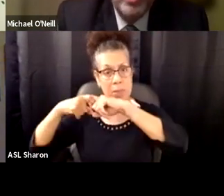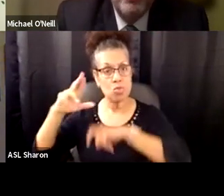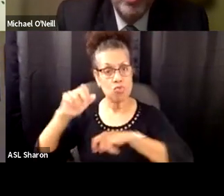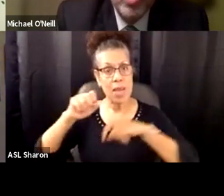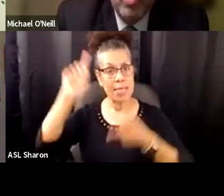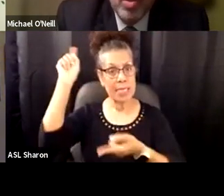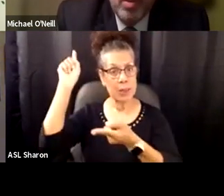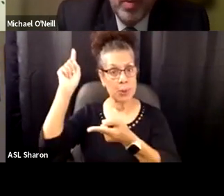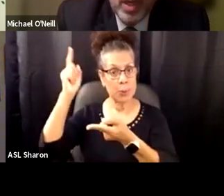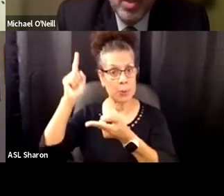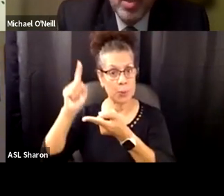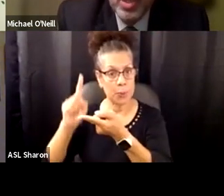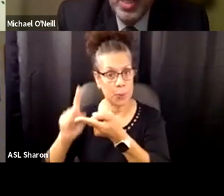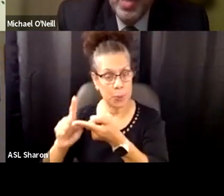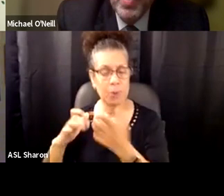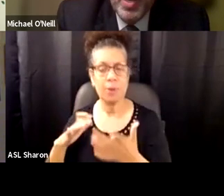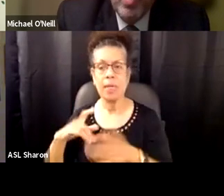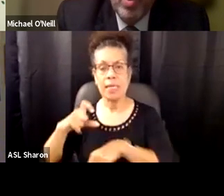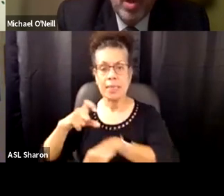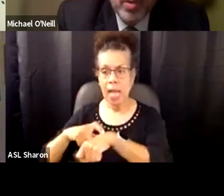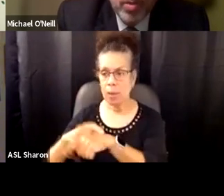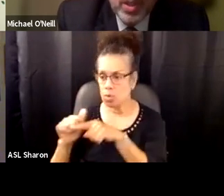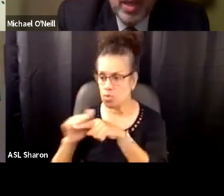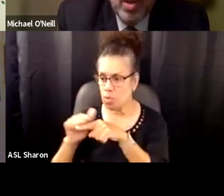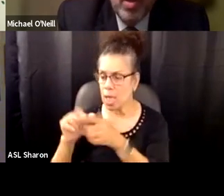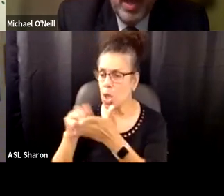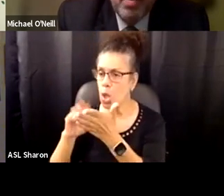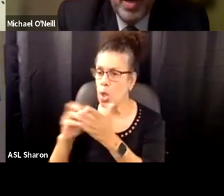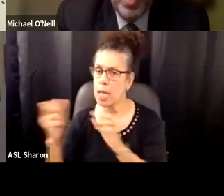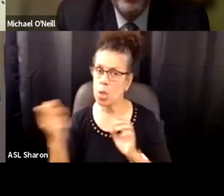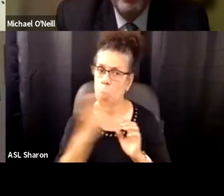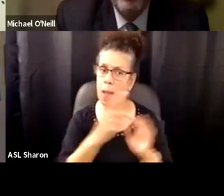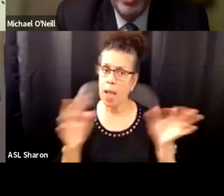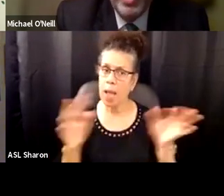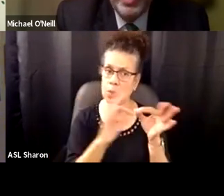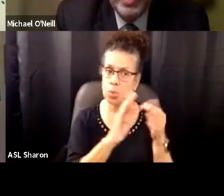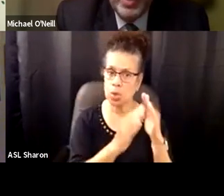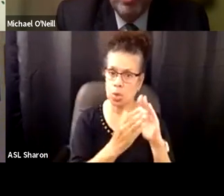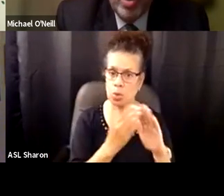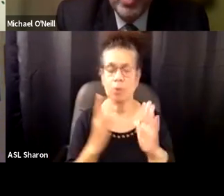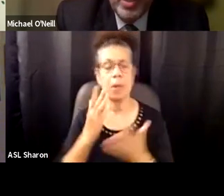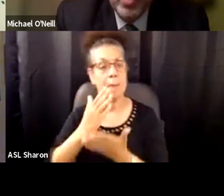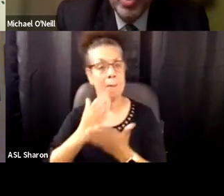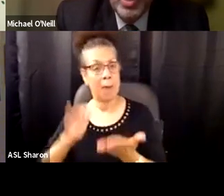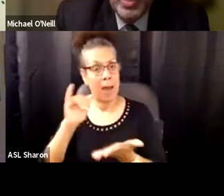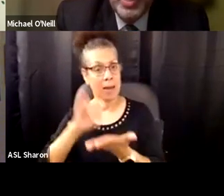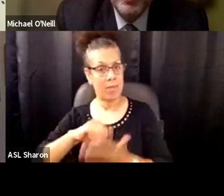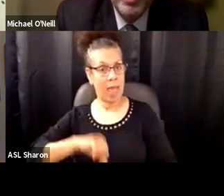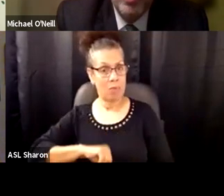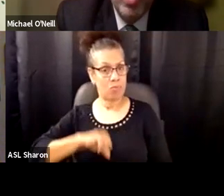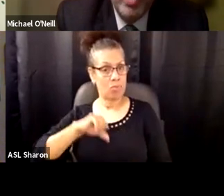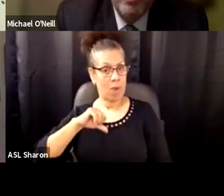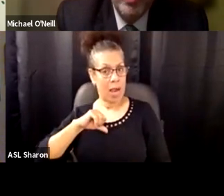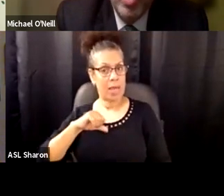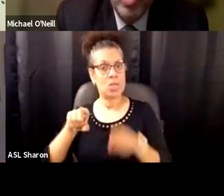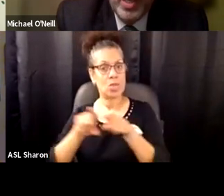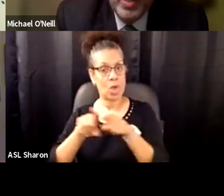on that the focus on restorative justice i will also say though that part of the pride in that process has been